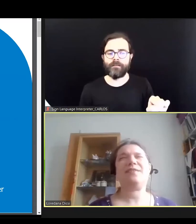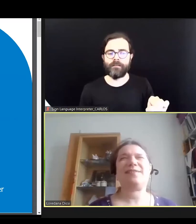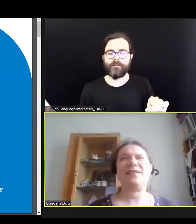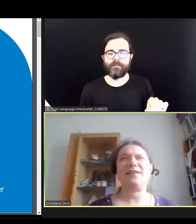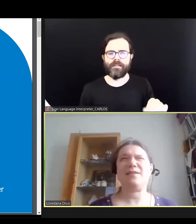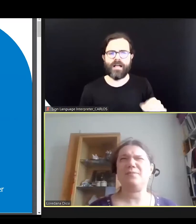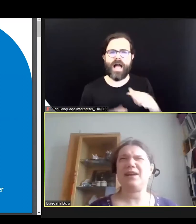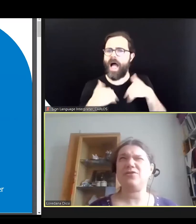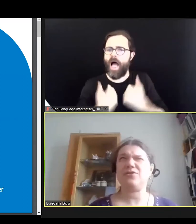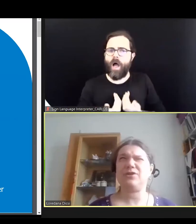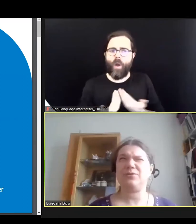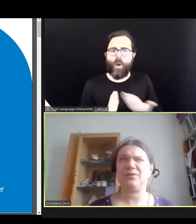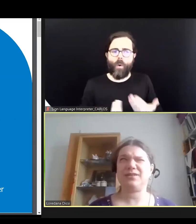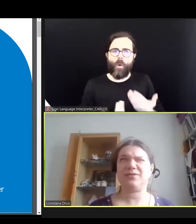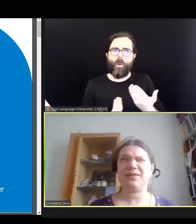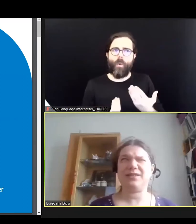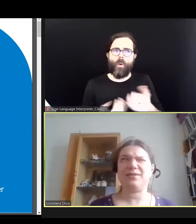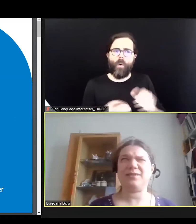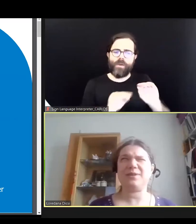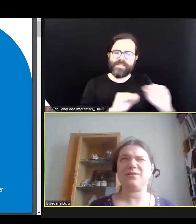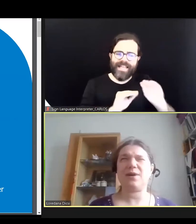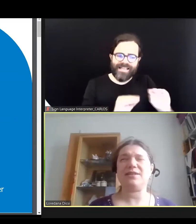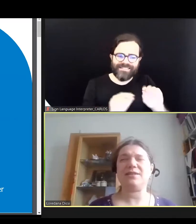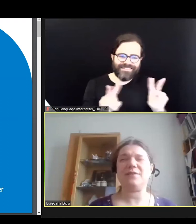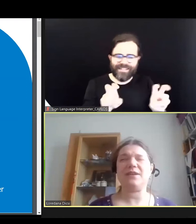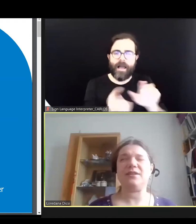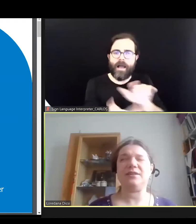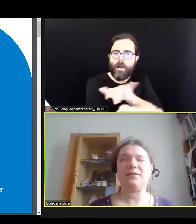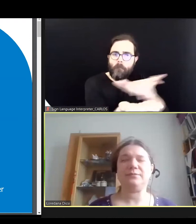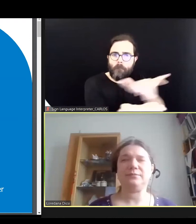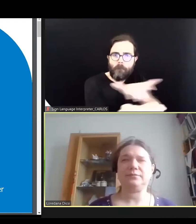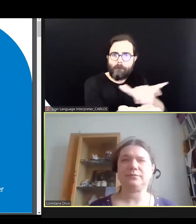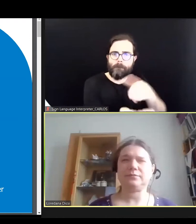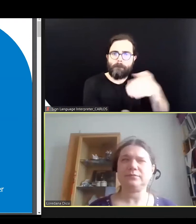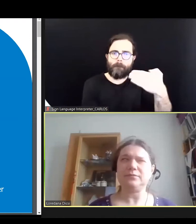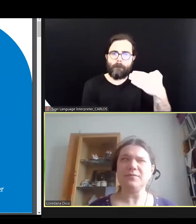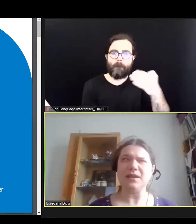did she manage to do so? It was quite difficult.